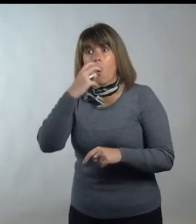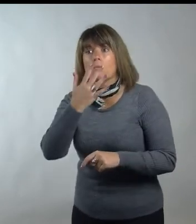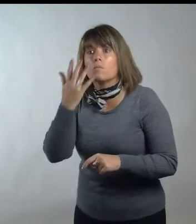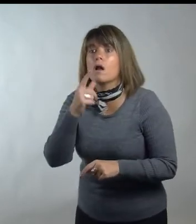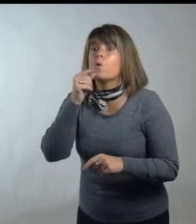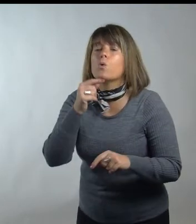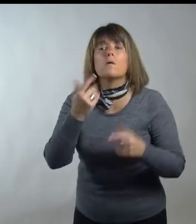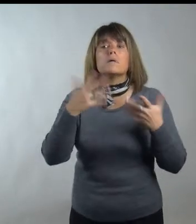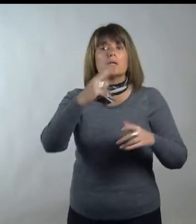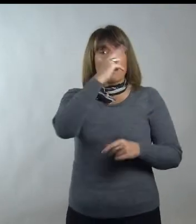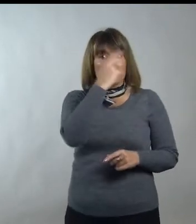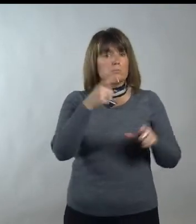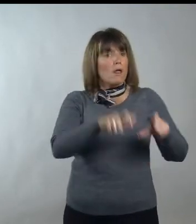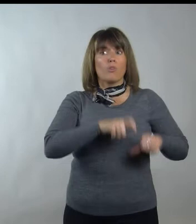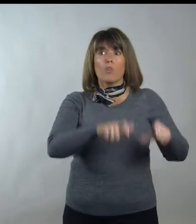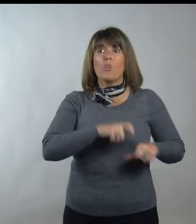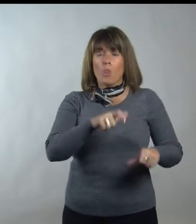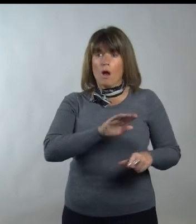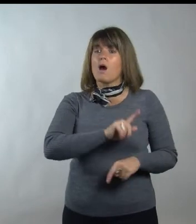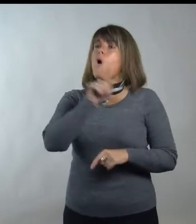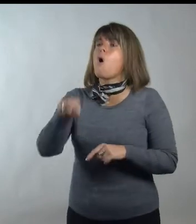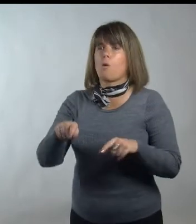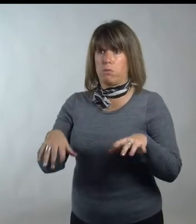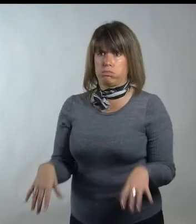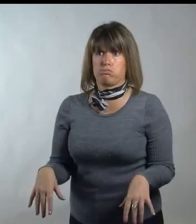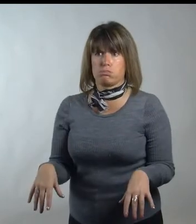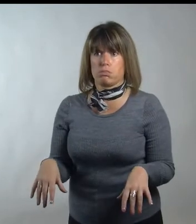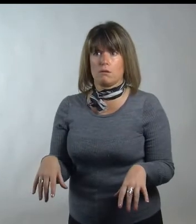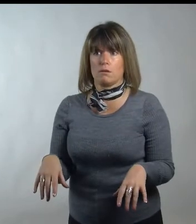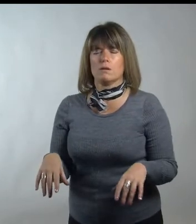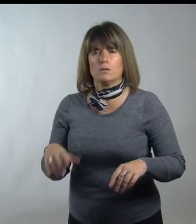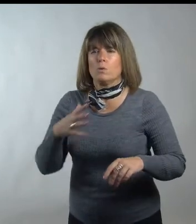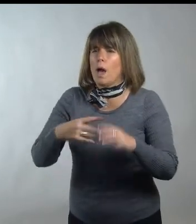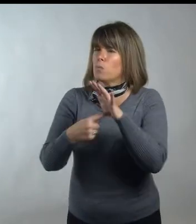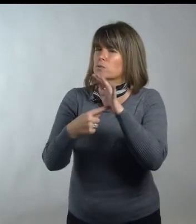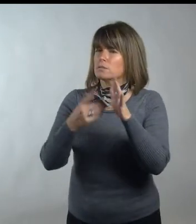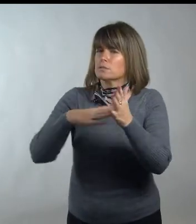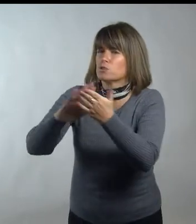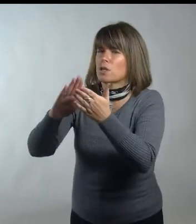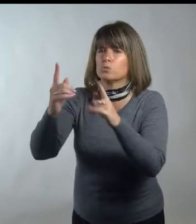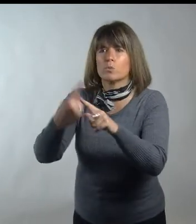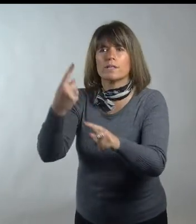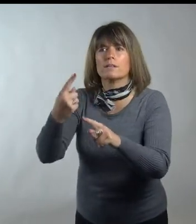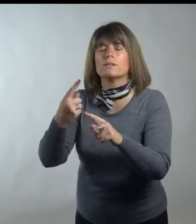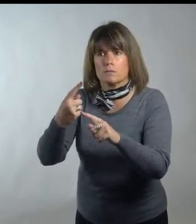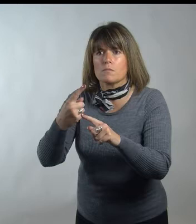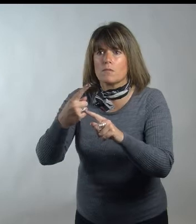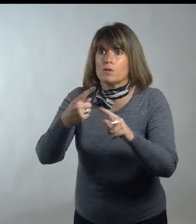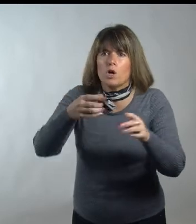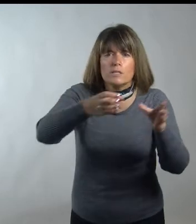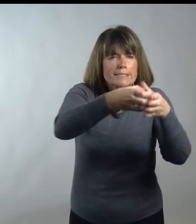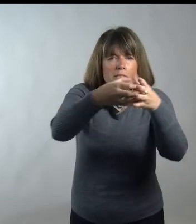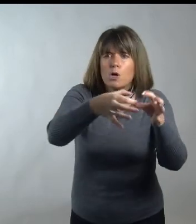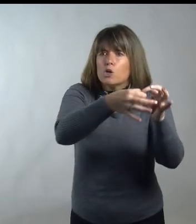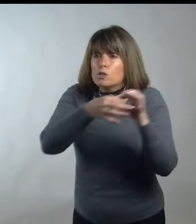hospital. We'd like more teams in the communities providing excellent care 7 days a week. We already have some great examples where